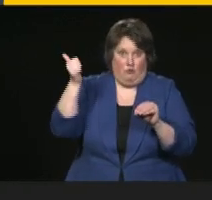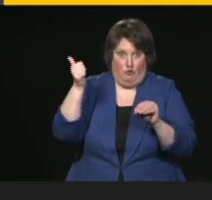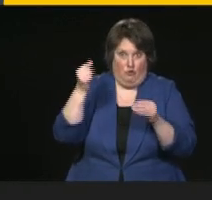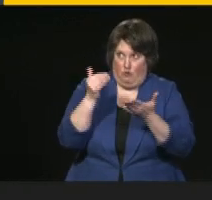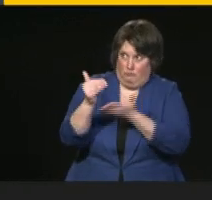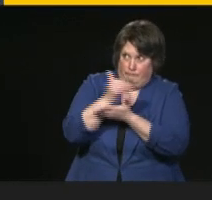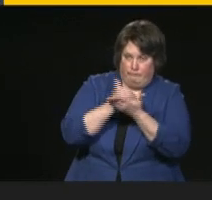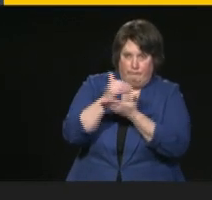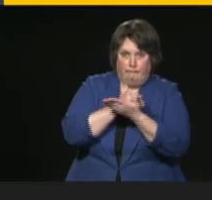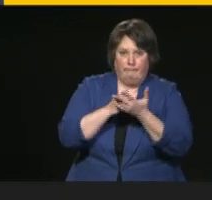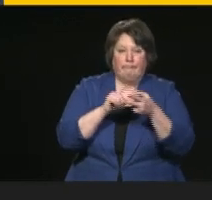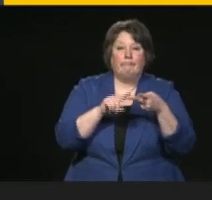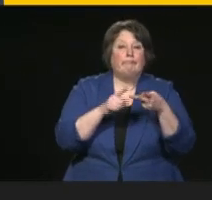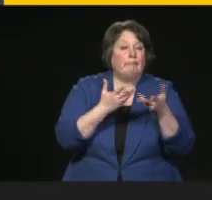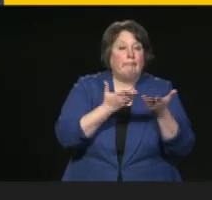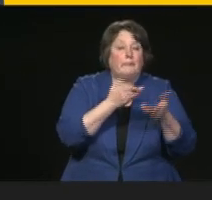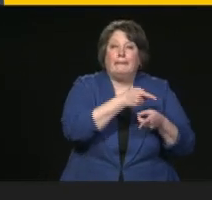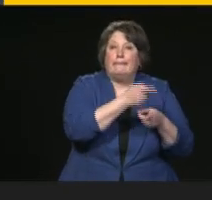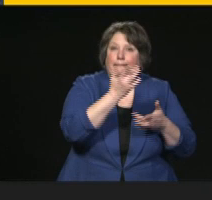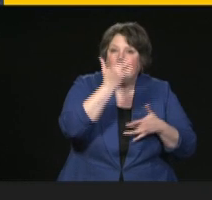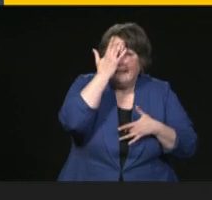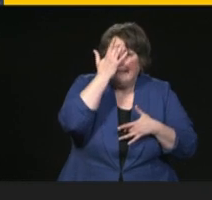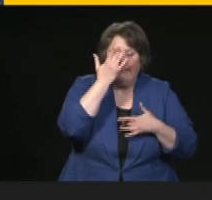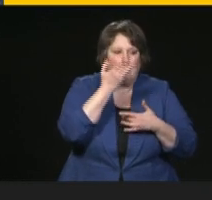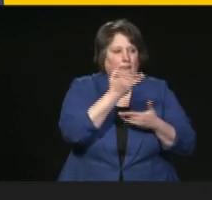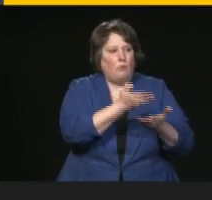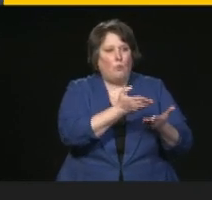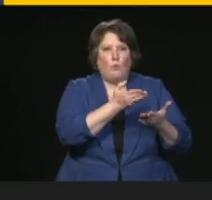is quarantined,